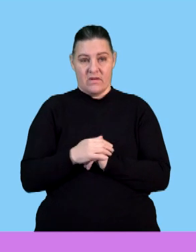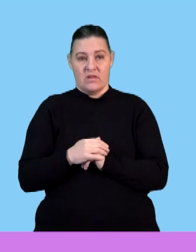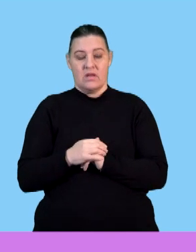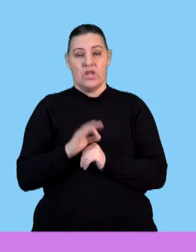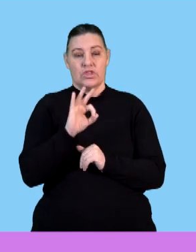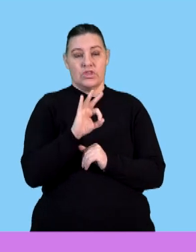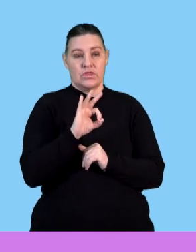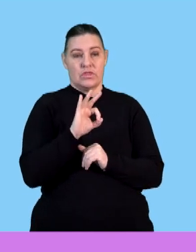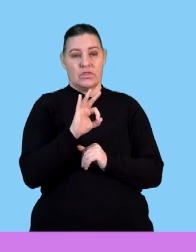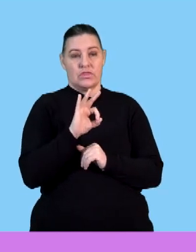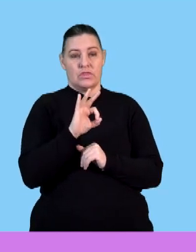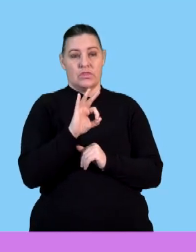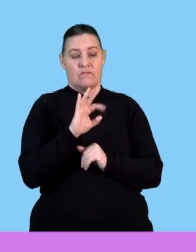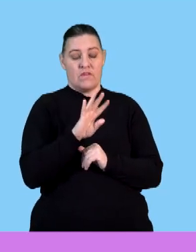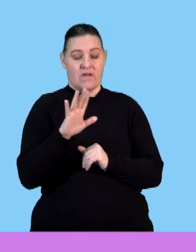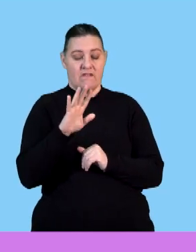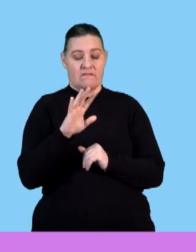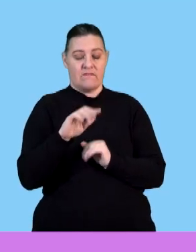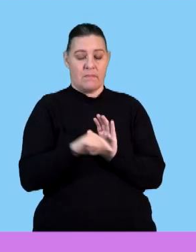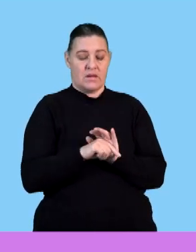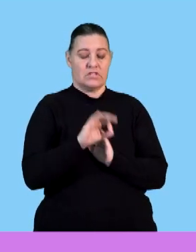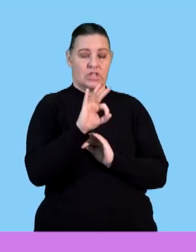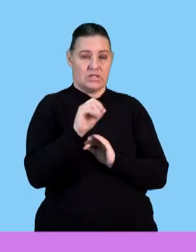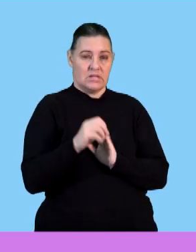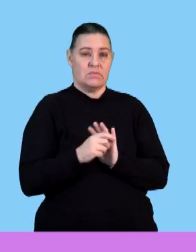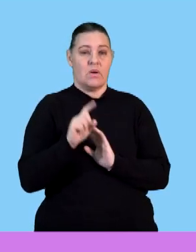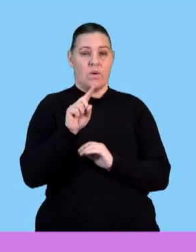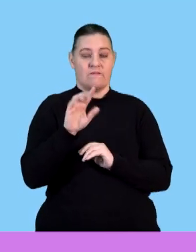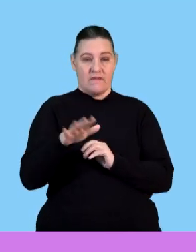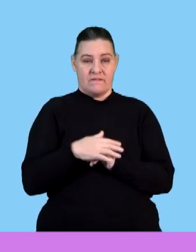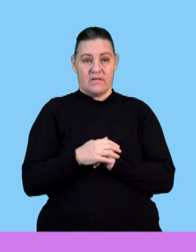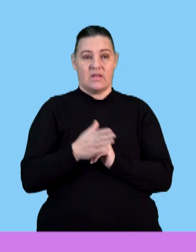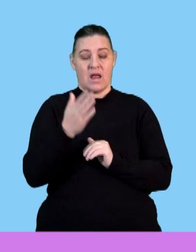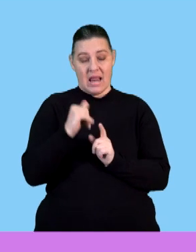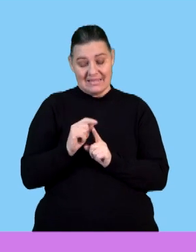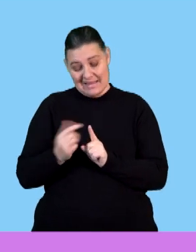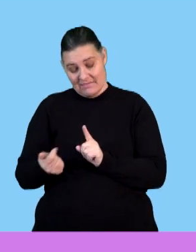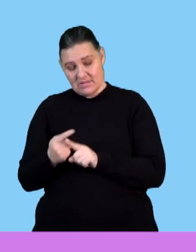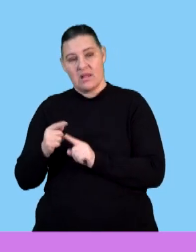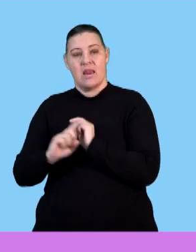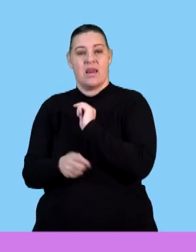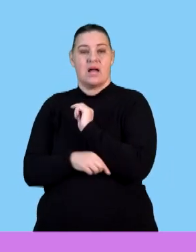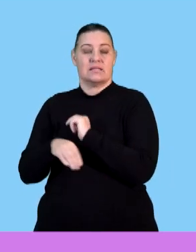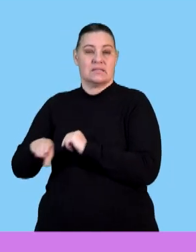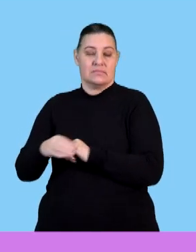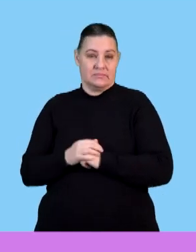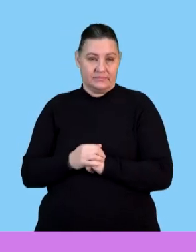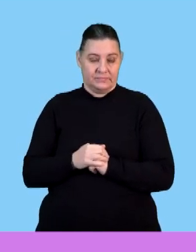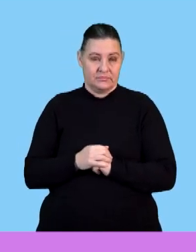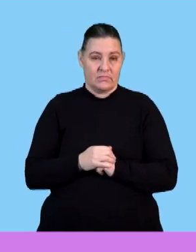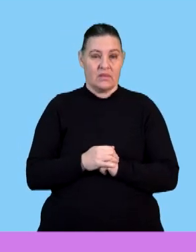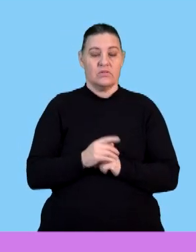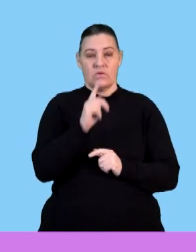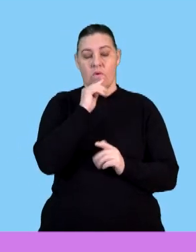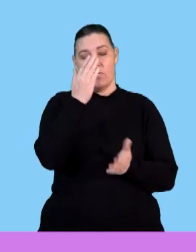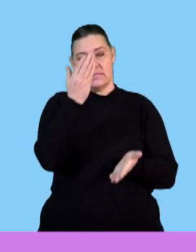45 minus 30 was 15. And then whatever else we have left goes into the last balance. That's